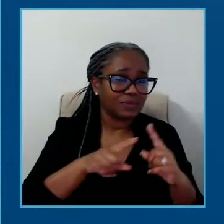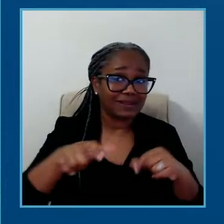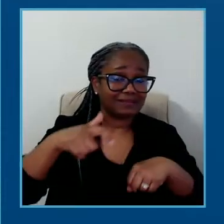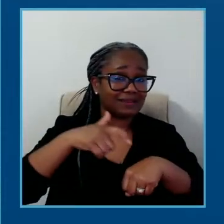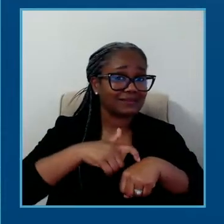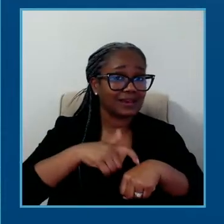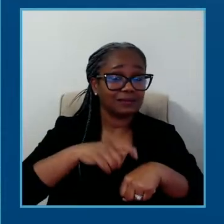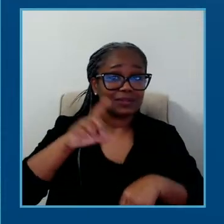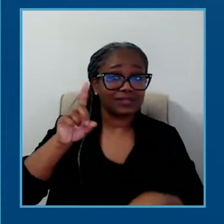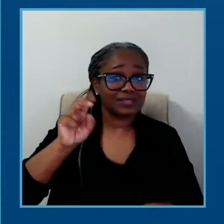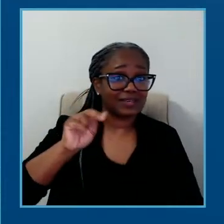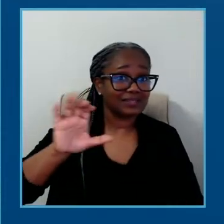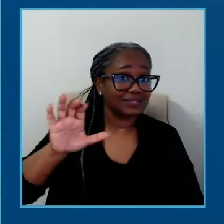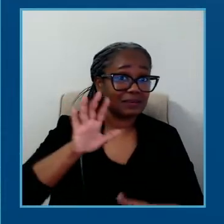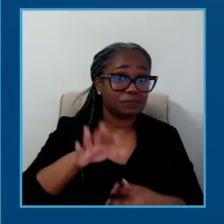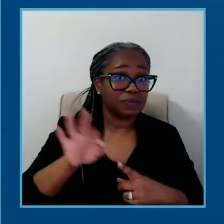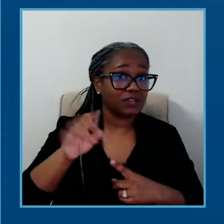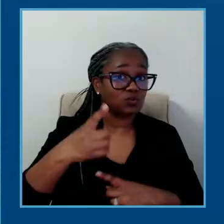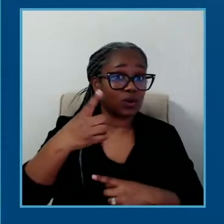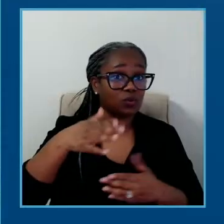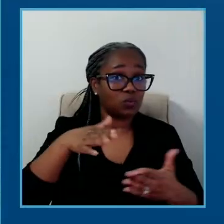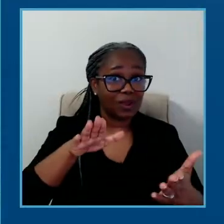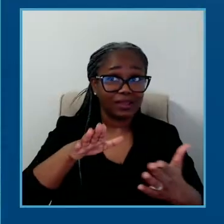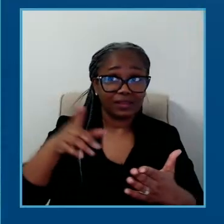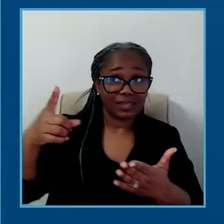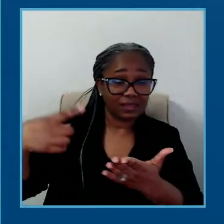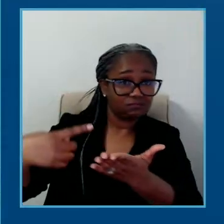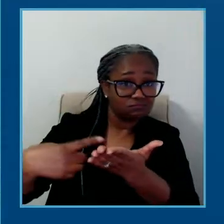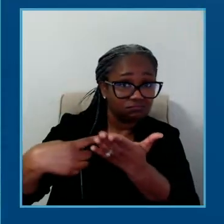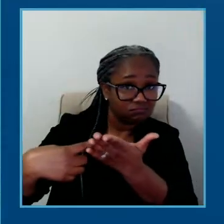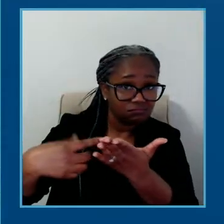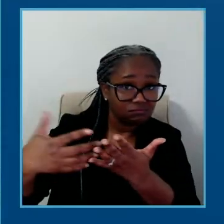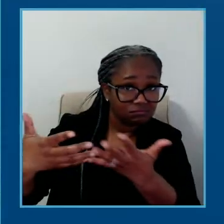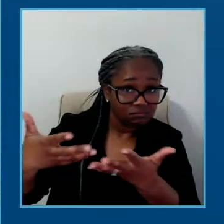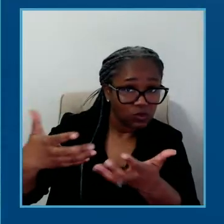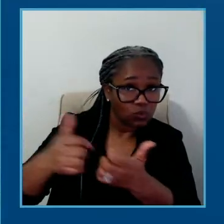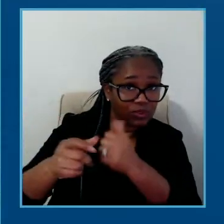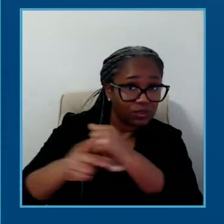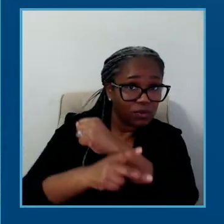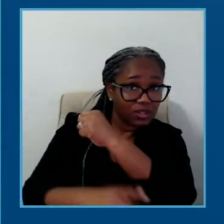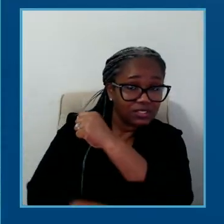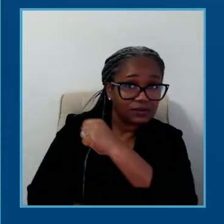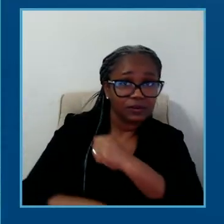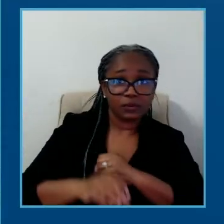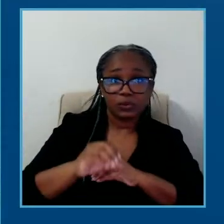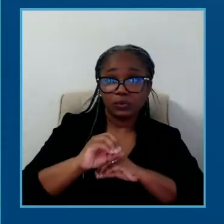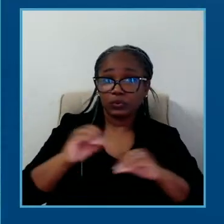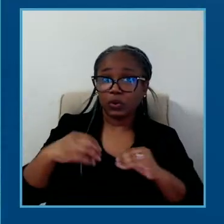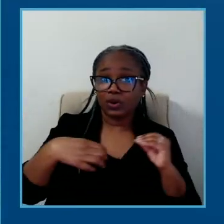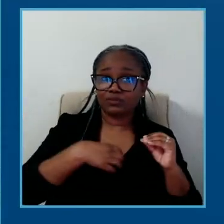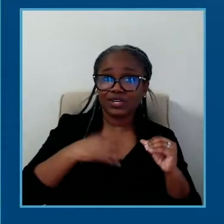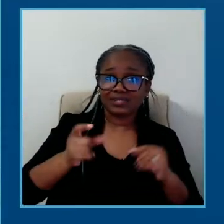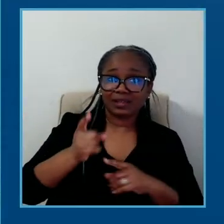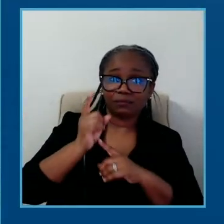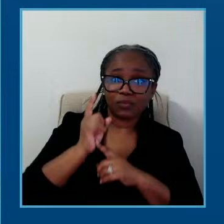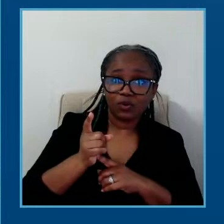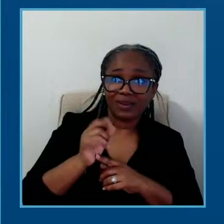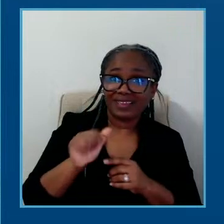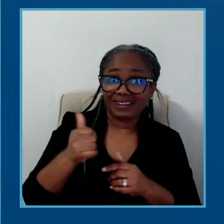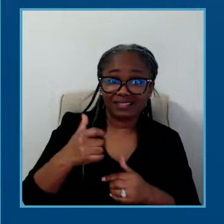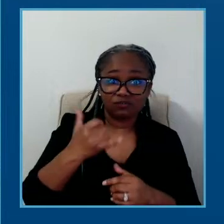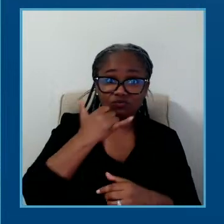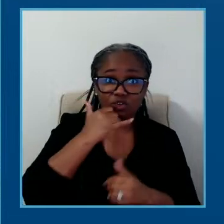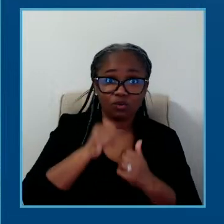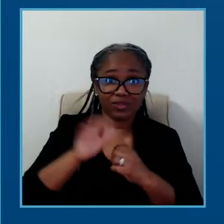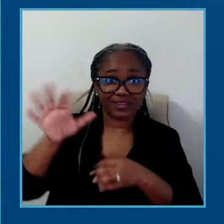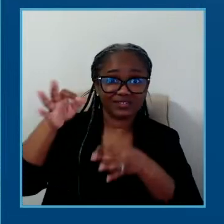DNC chose one. He consulted with the DNC parliamentarian. No one objected at that moment that there was anything wrong with that, and